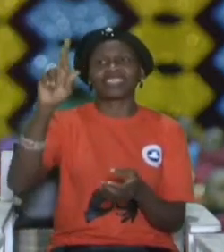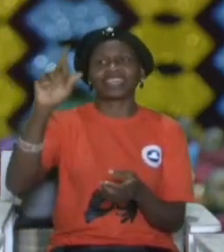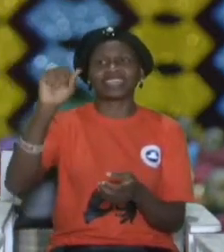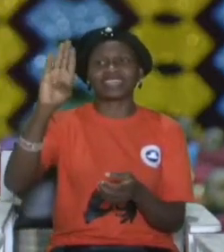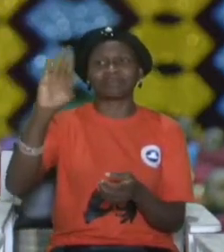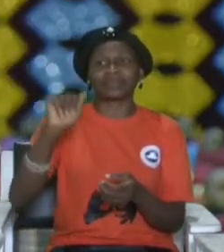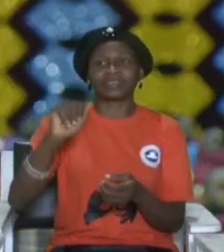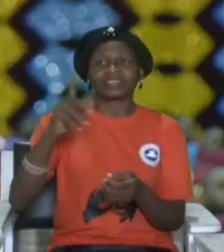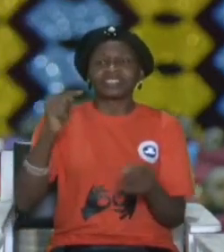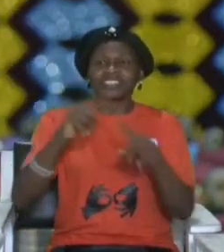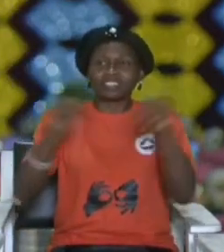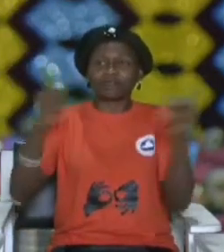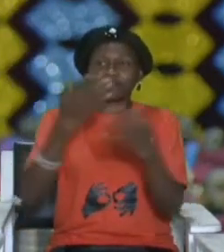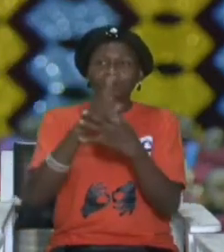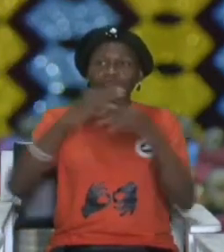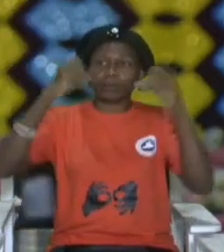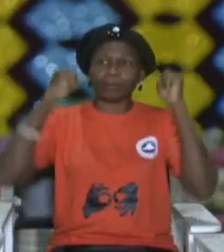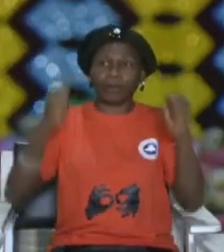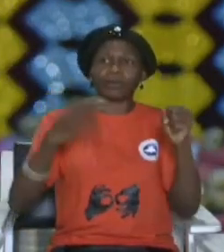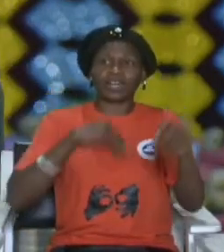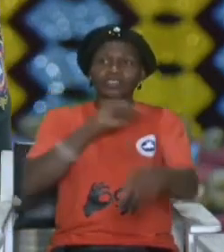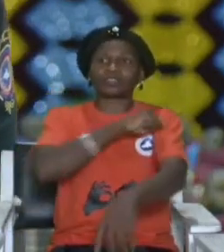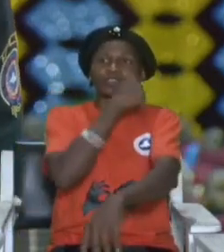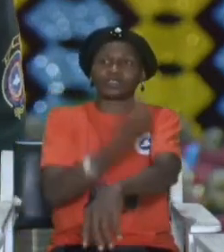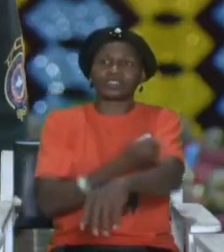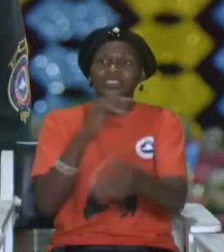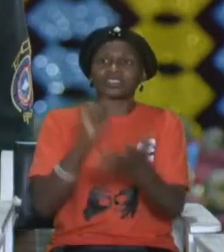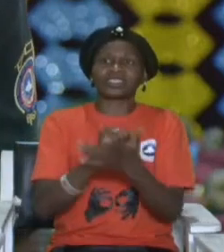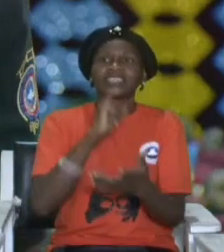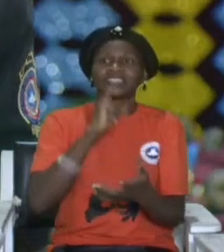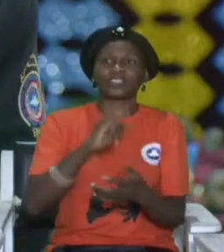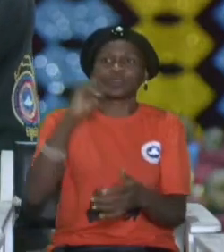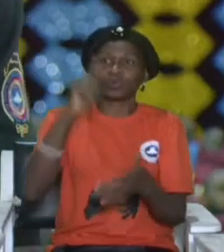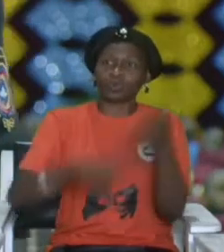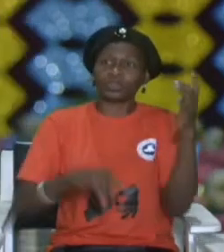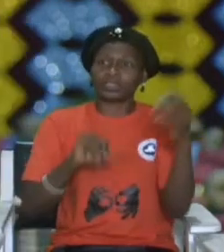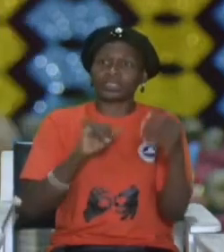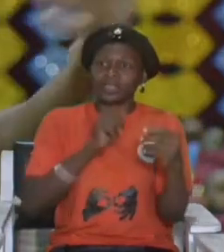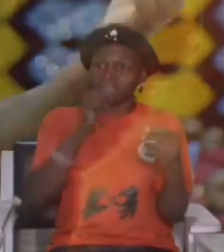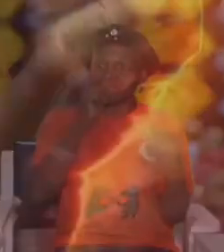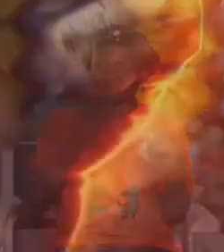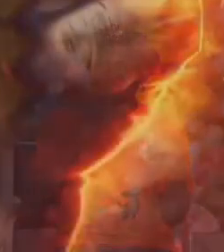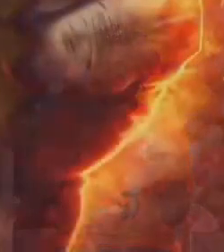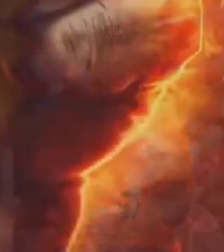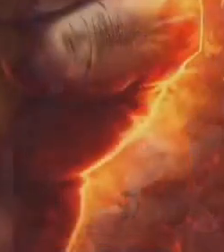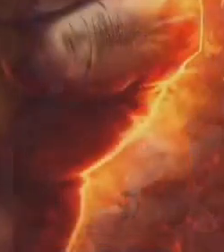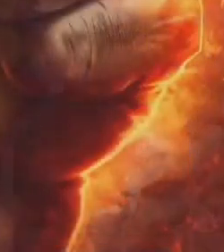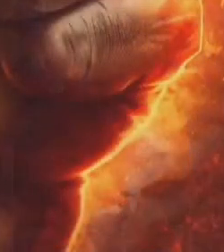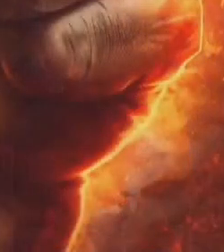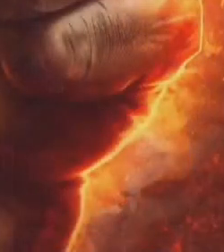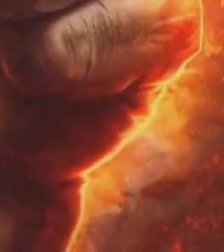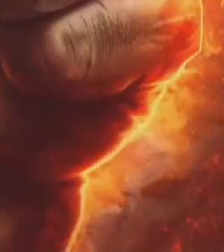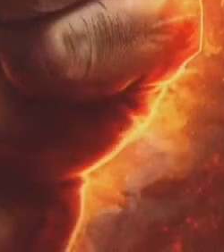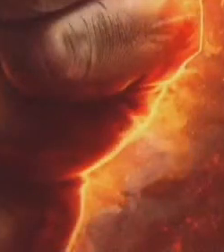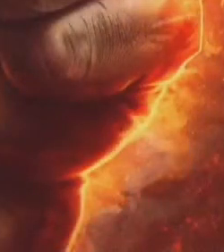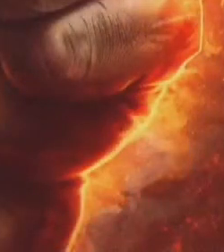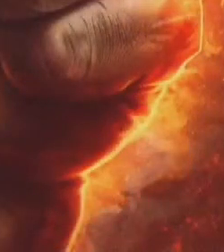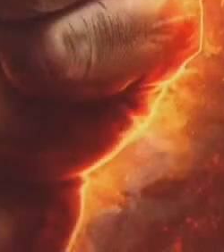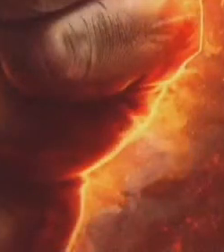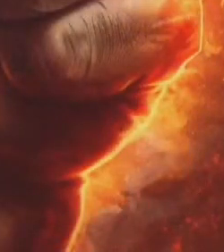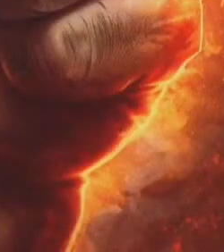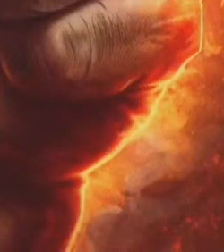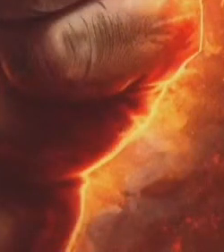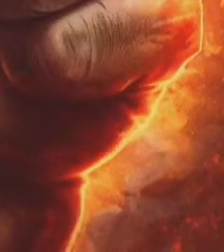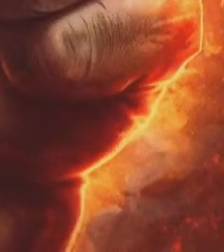The difference between power and authority, that is what I am, you know, after hearing the first four people, you would have to rewrite